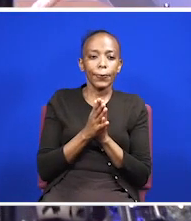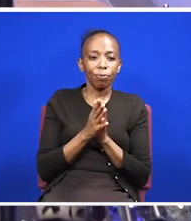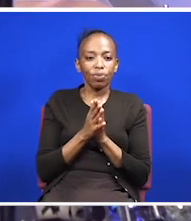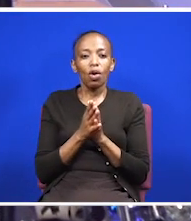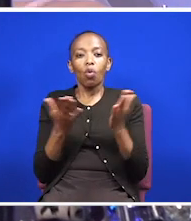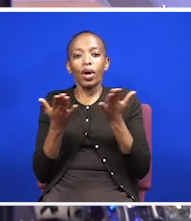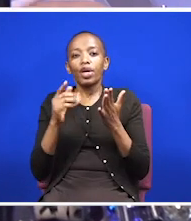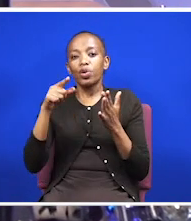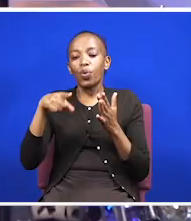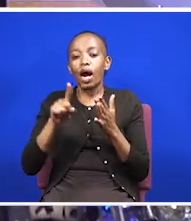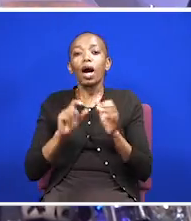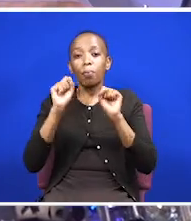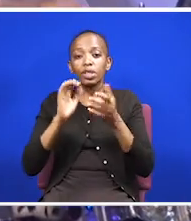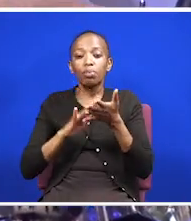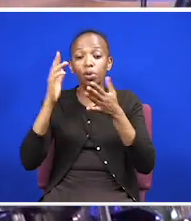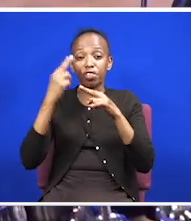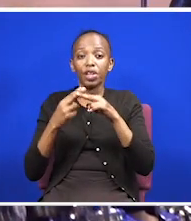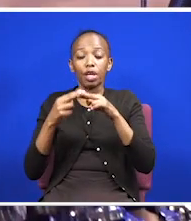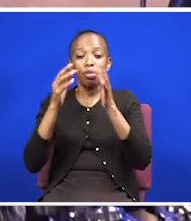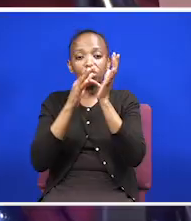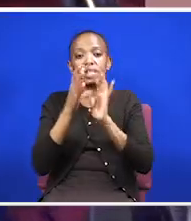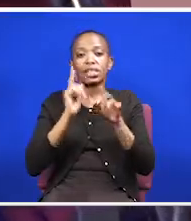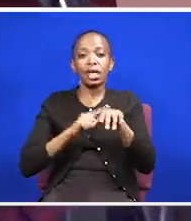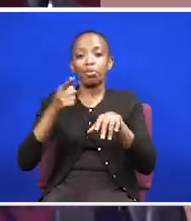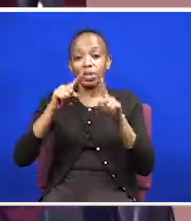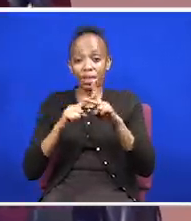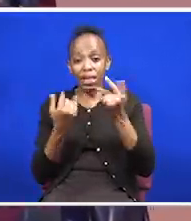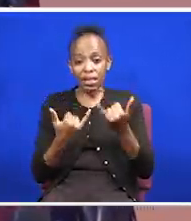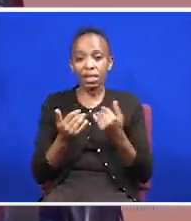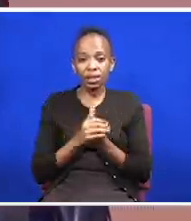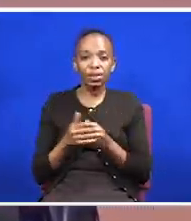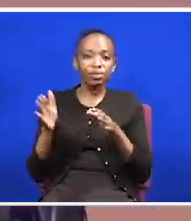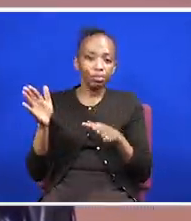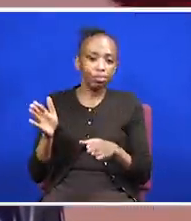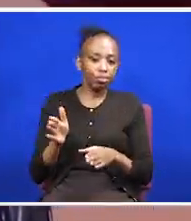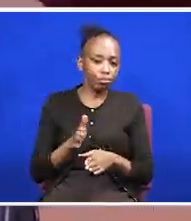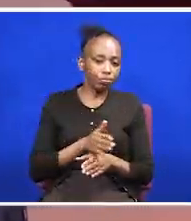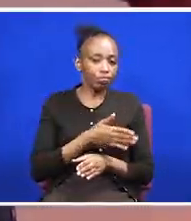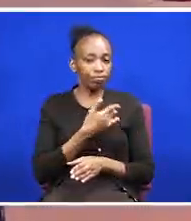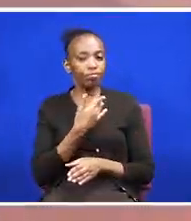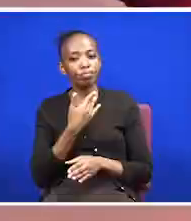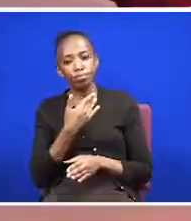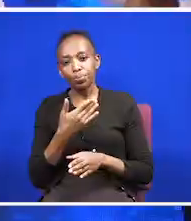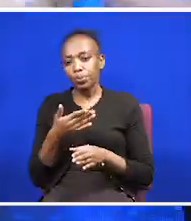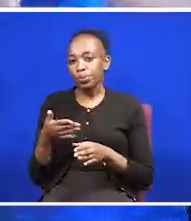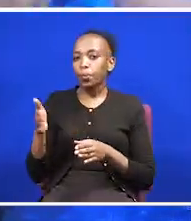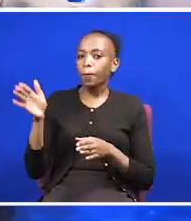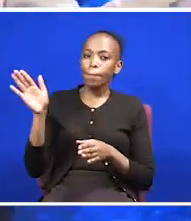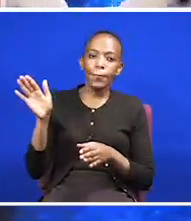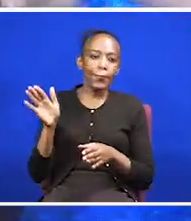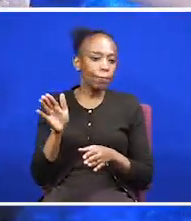Hallelujah. Wherever you are, you may glorify the name of Jesus as we begin today. You may clap your hands slowly.